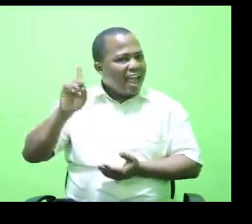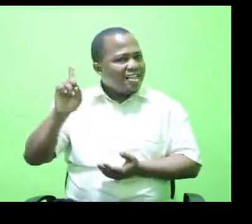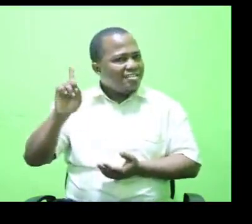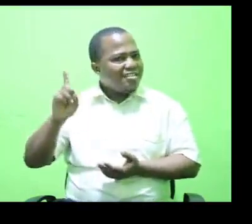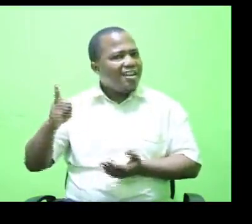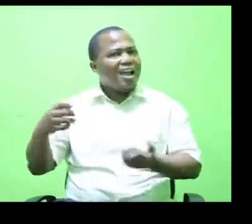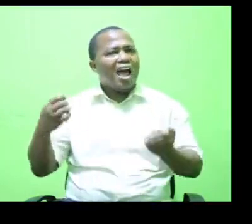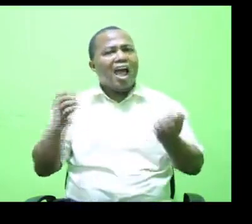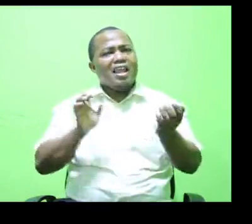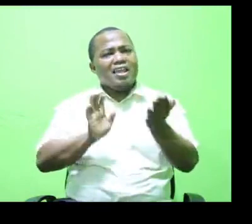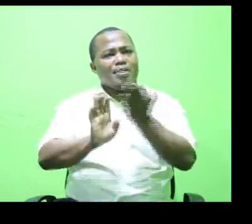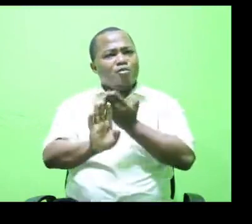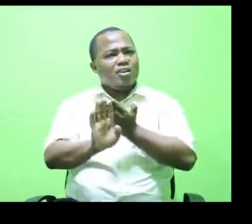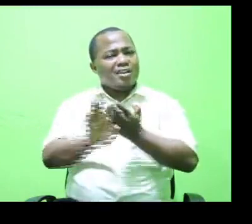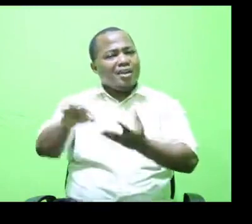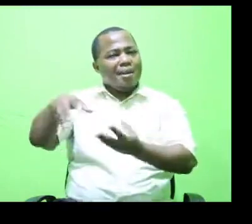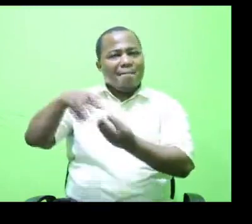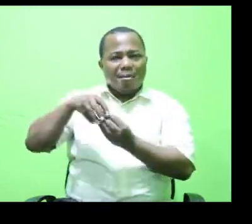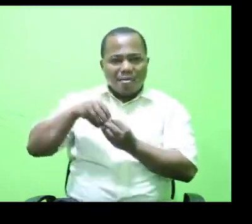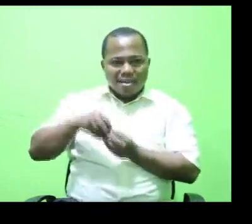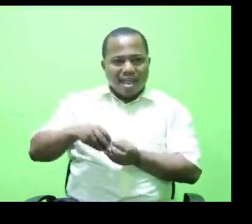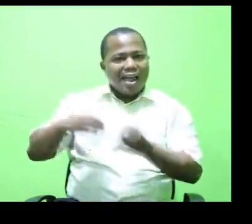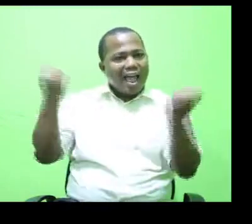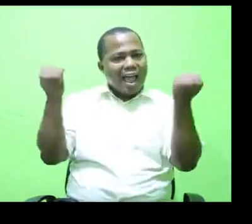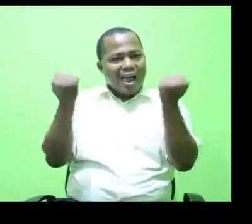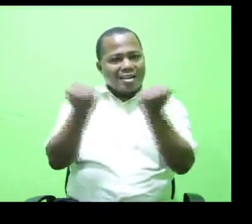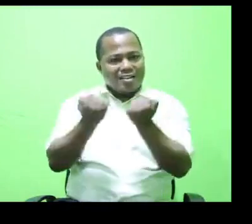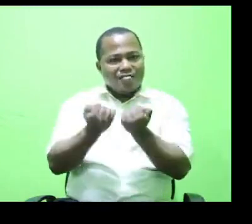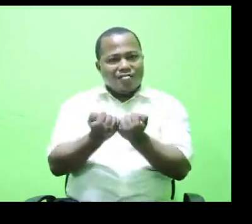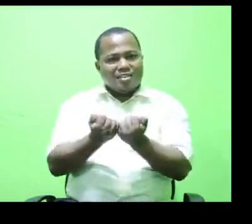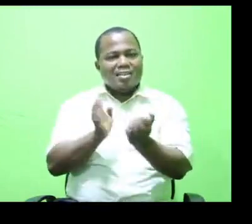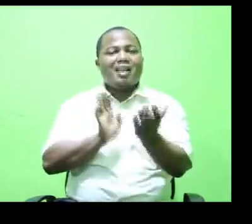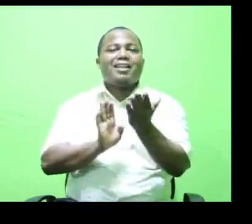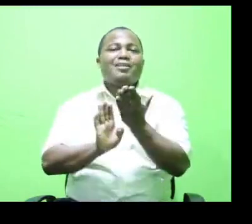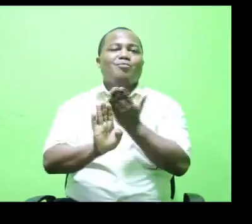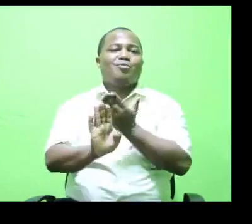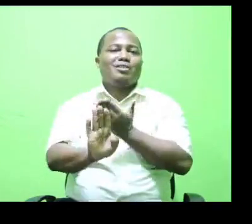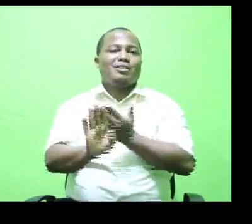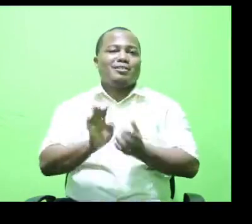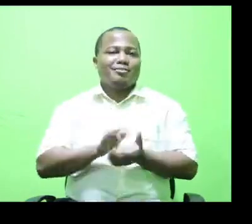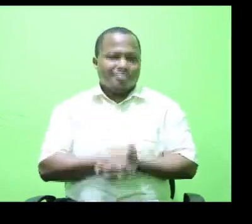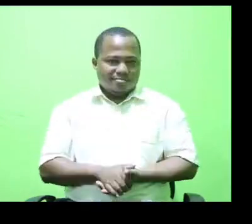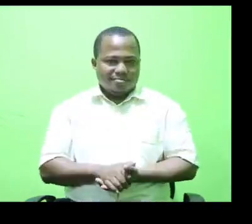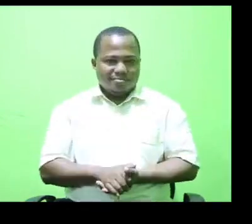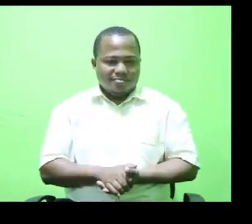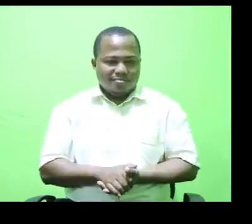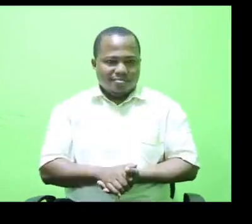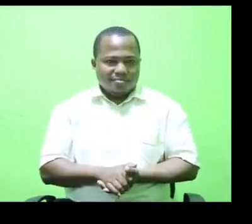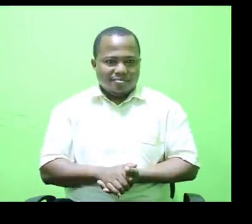Natural immunity from artificial immunity.